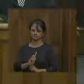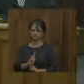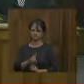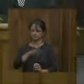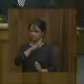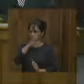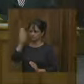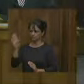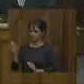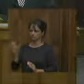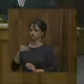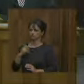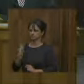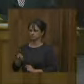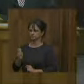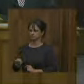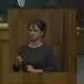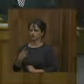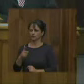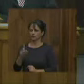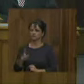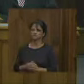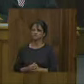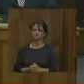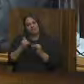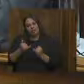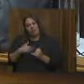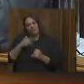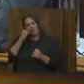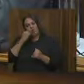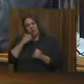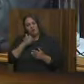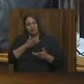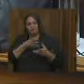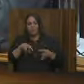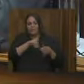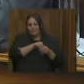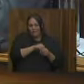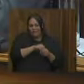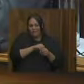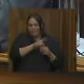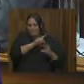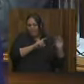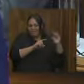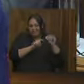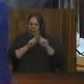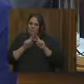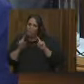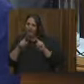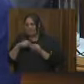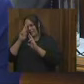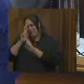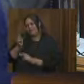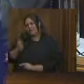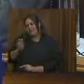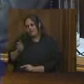really catering for the poorest of the poor of the Western Cape. And people need to understand that, and the message must come clear to the people of the Western